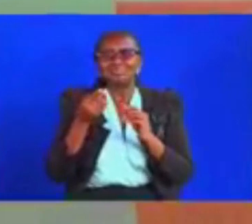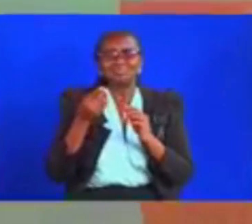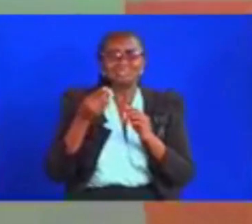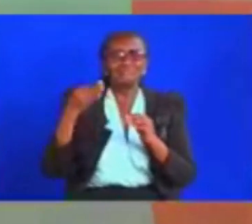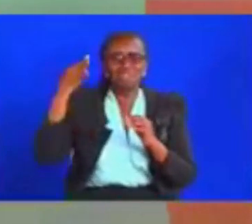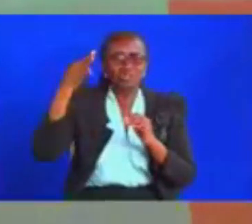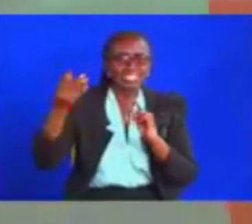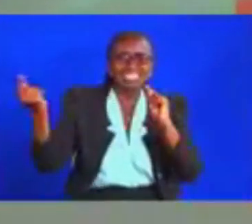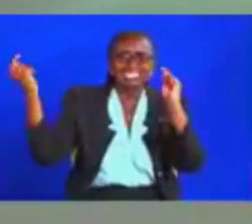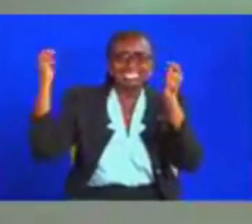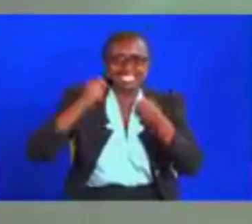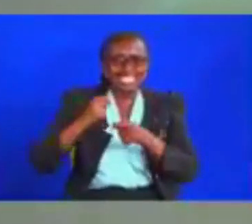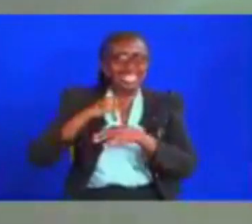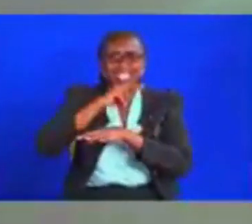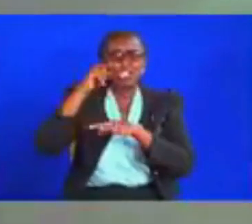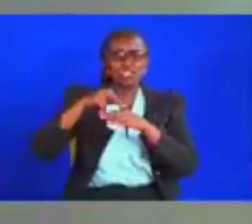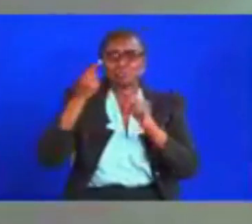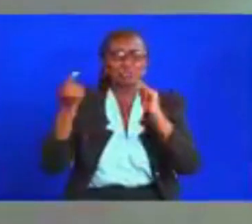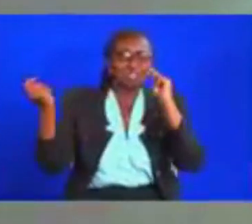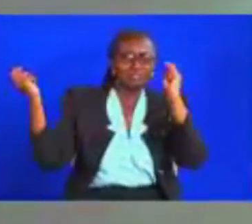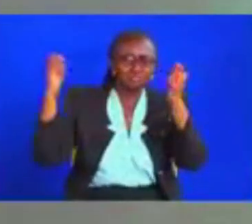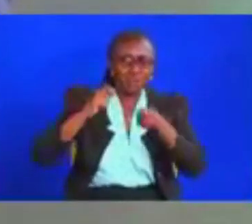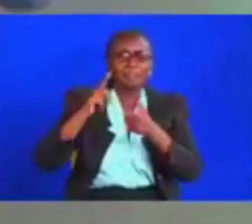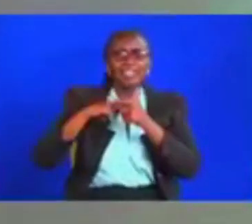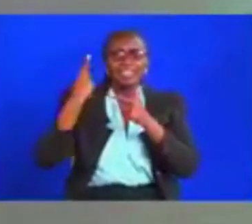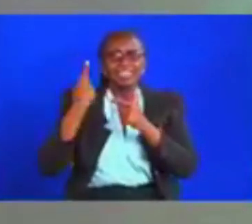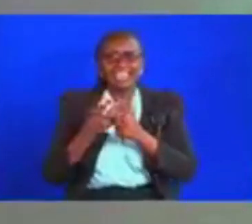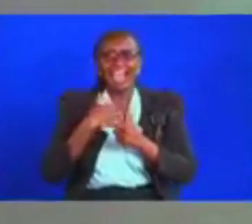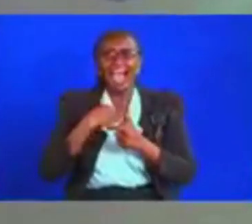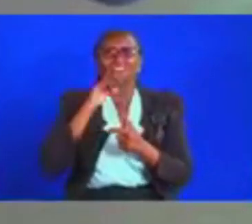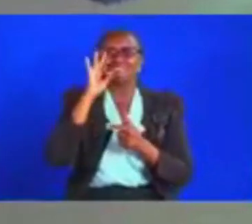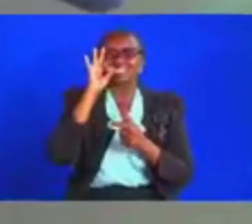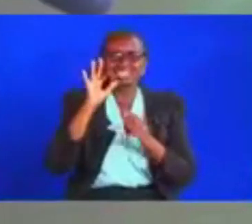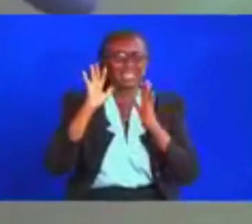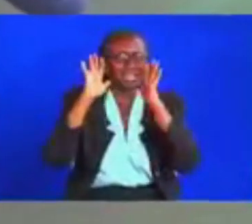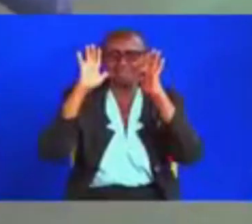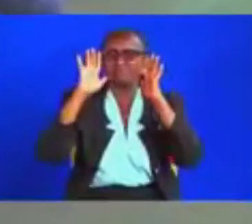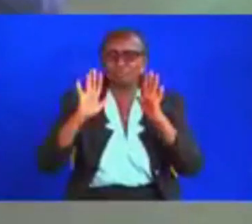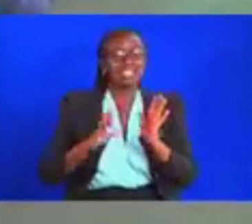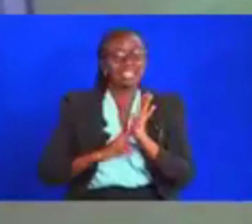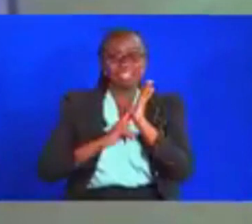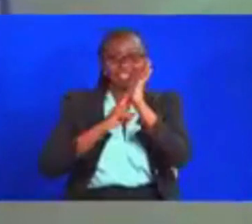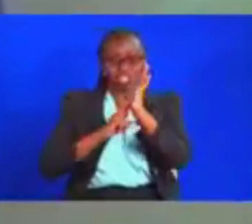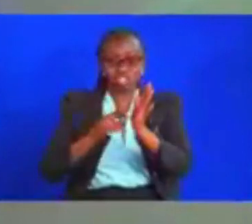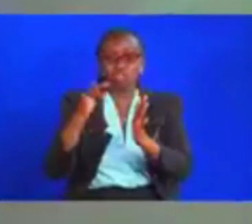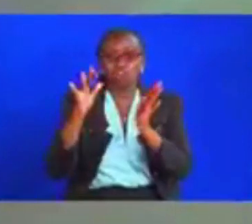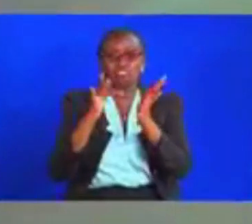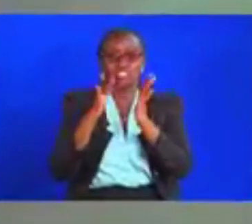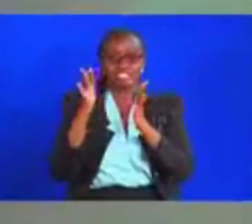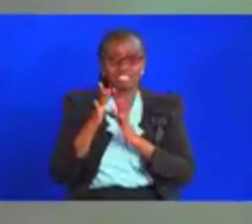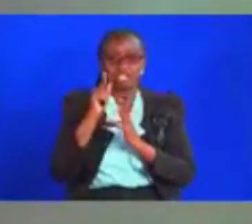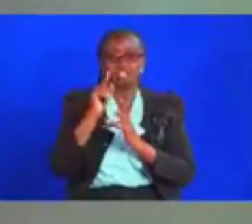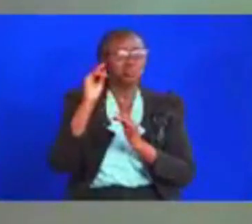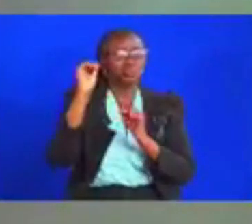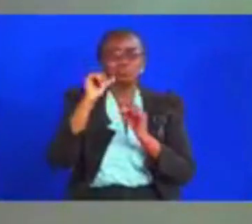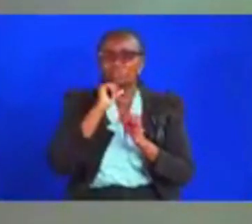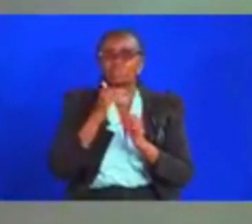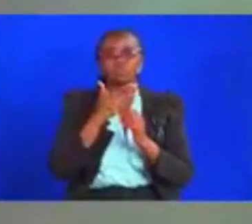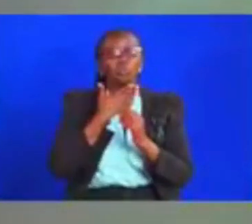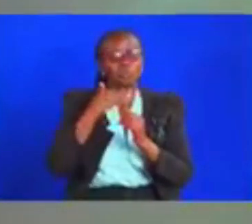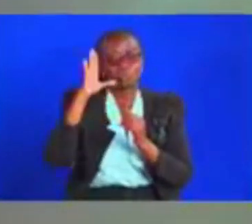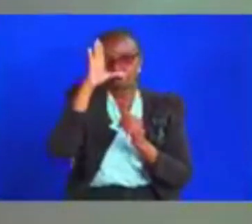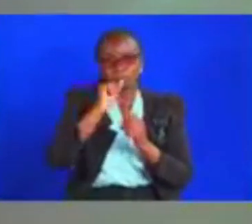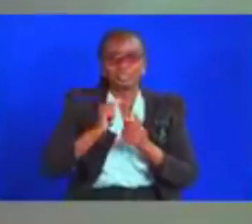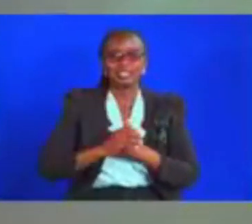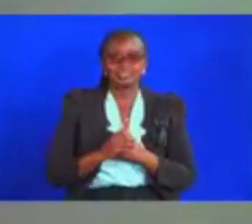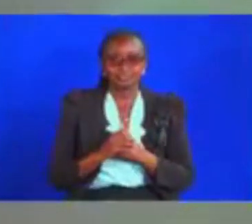transformed, nations transformed, there are three cardinal revelations of Jesus that you should never escape.